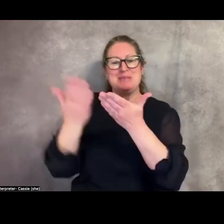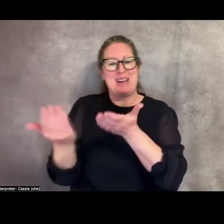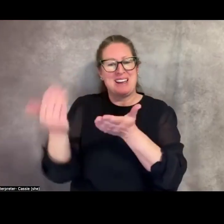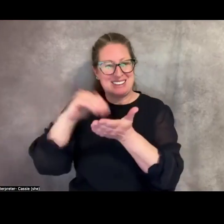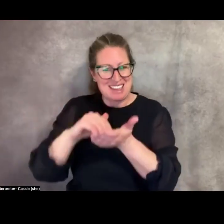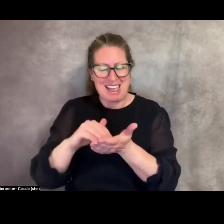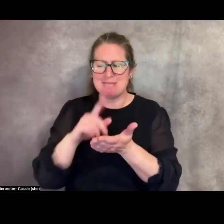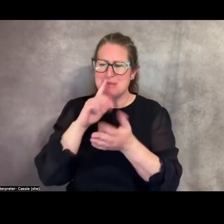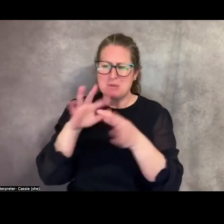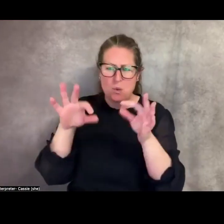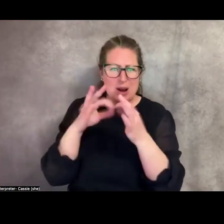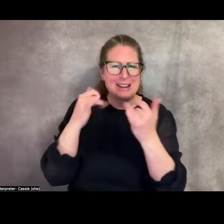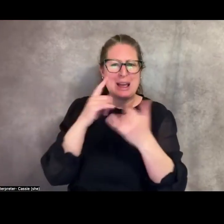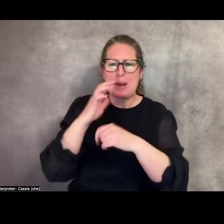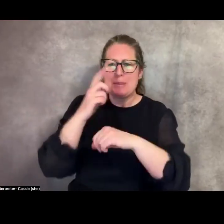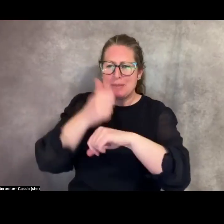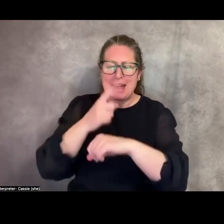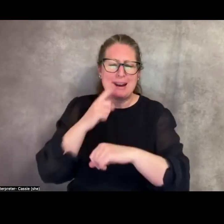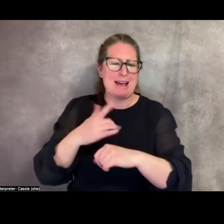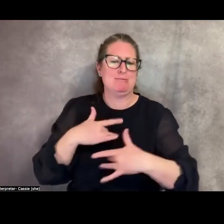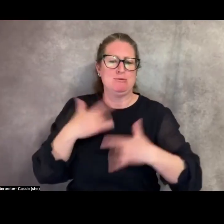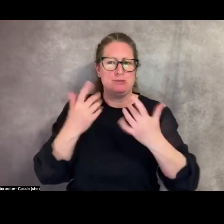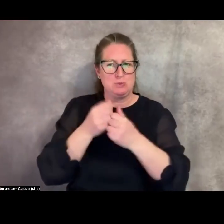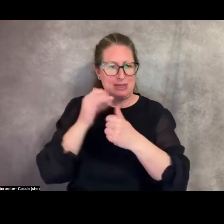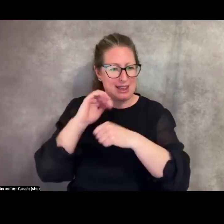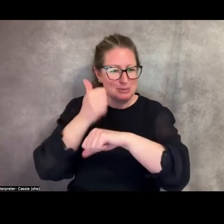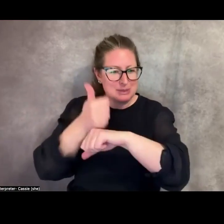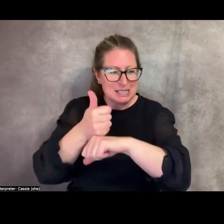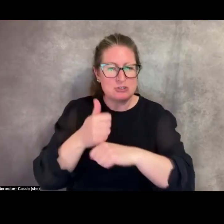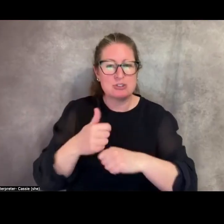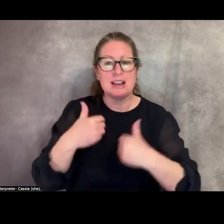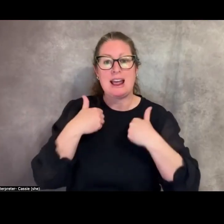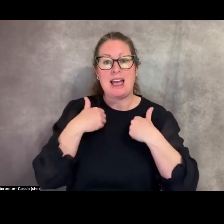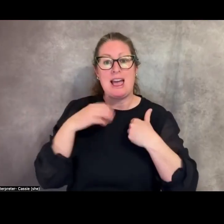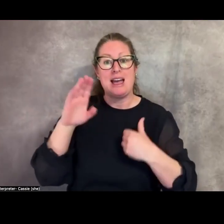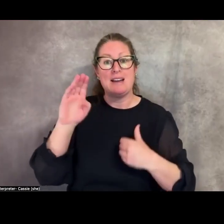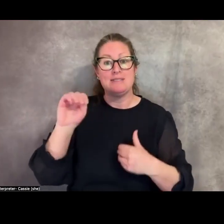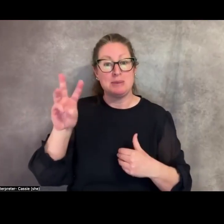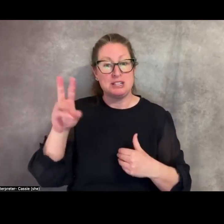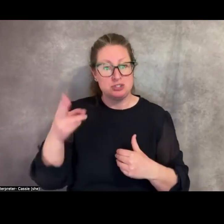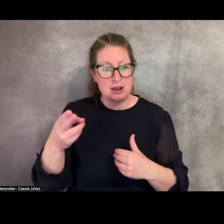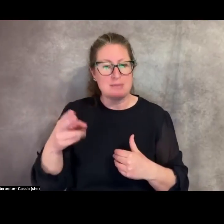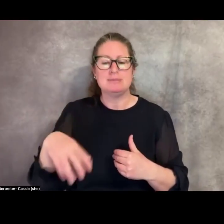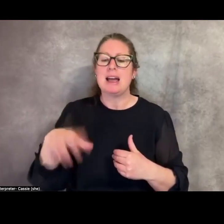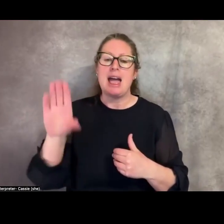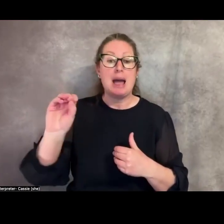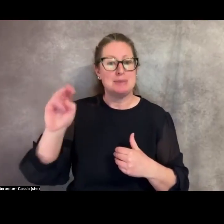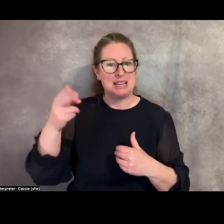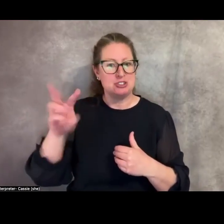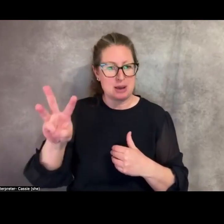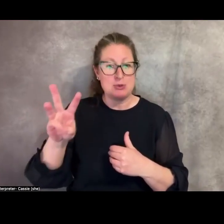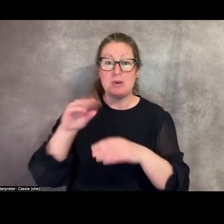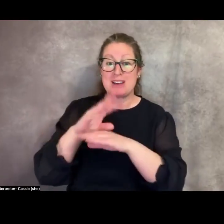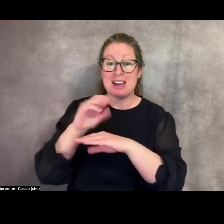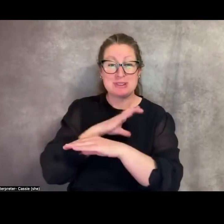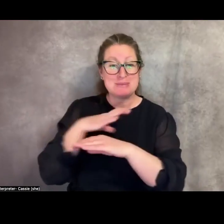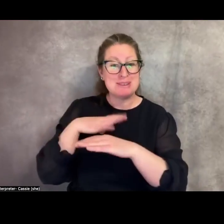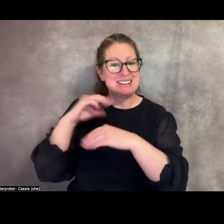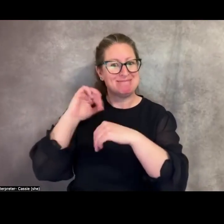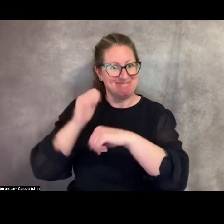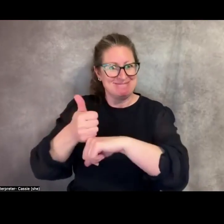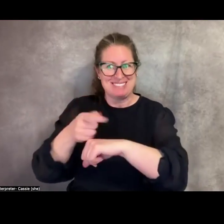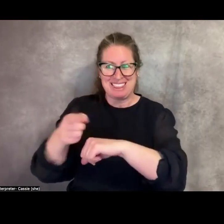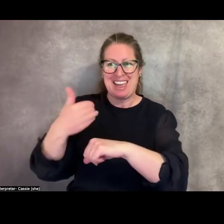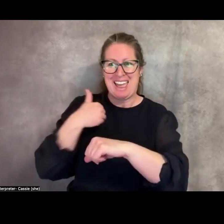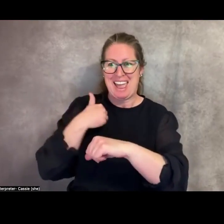implemented. So I'm very happy with that. The MHW advisory committee. So now that they have a voice